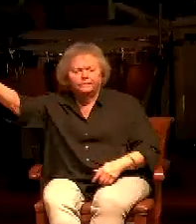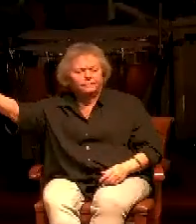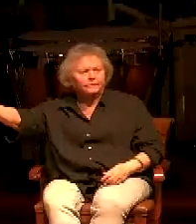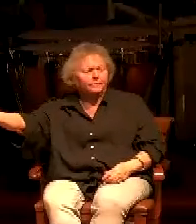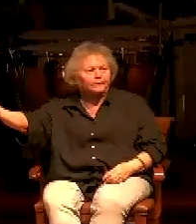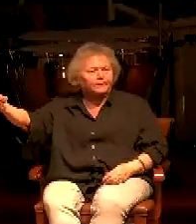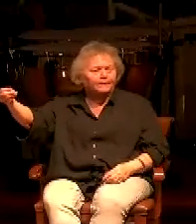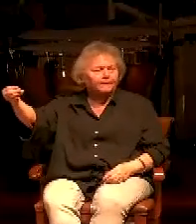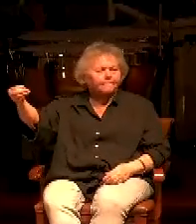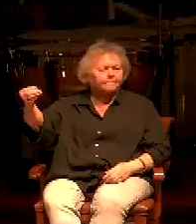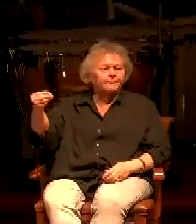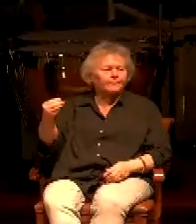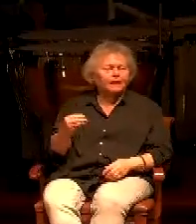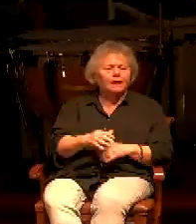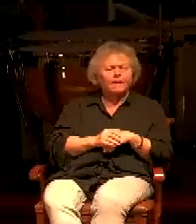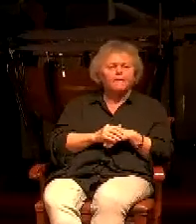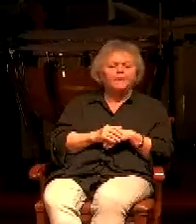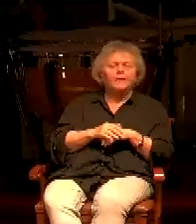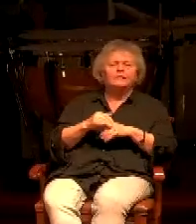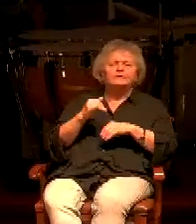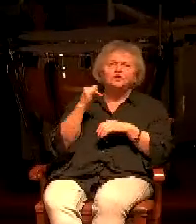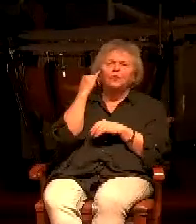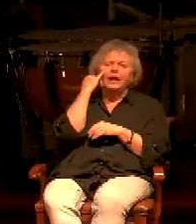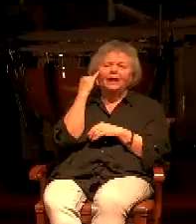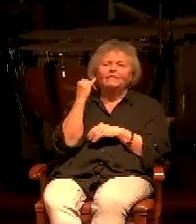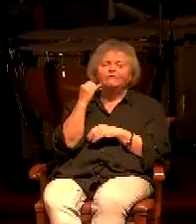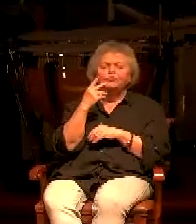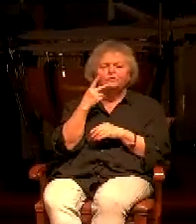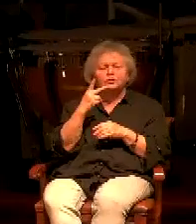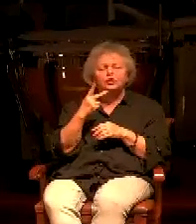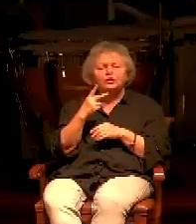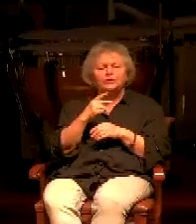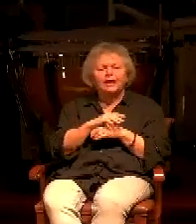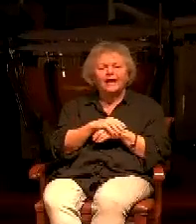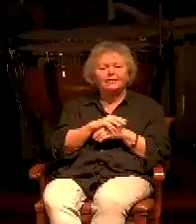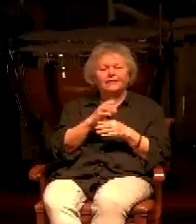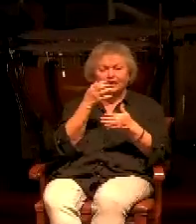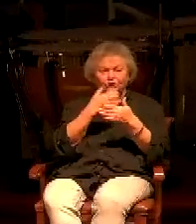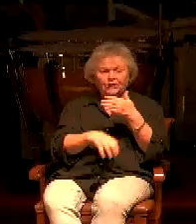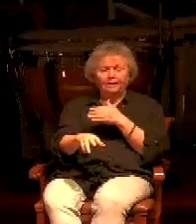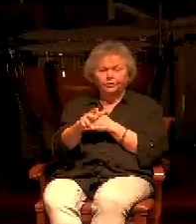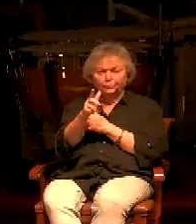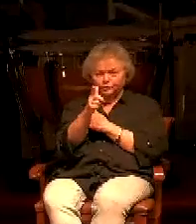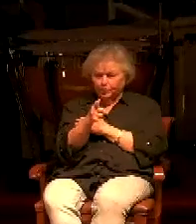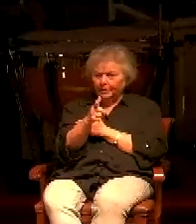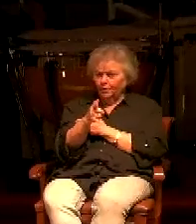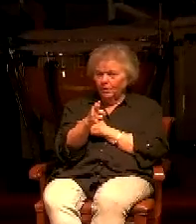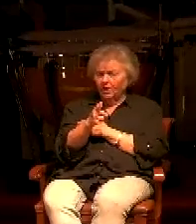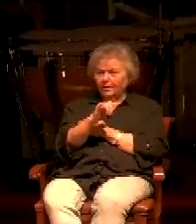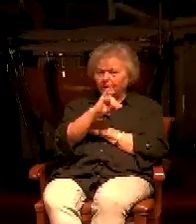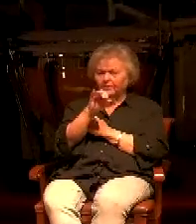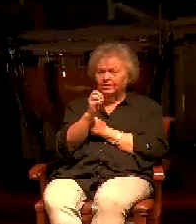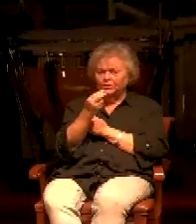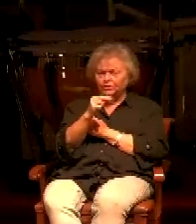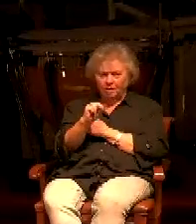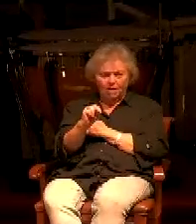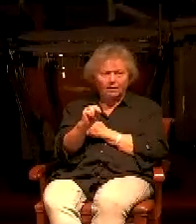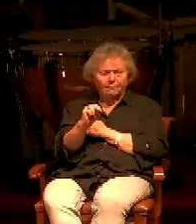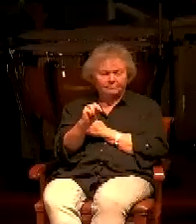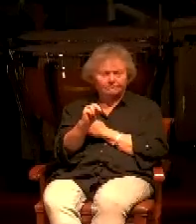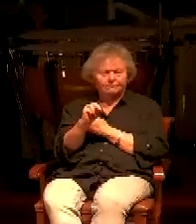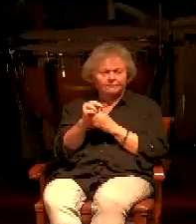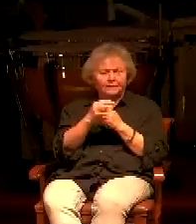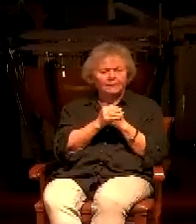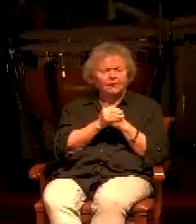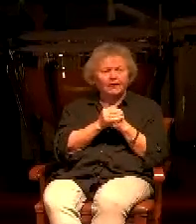part of John. If you were to flip just a few pages over to John chapter 21, you'll read a story after Jesus' resurrection. The story goes